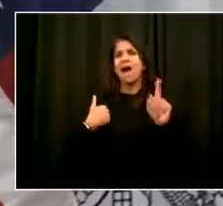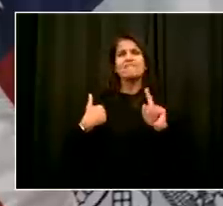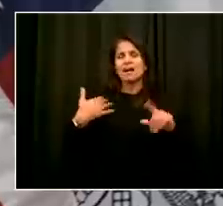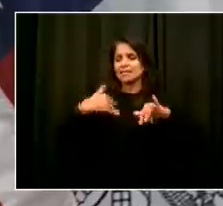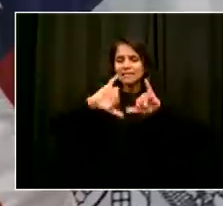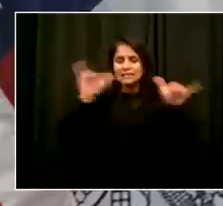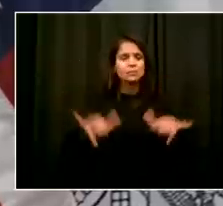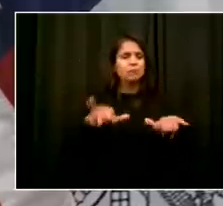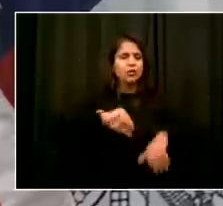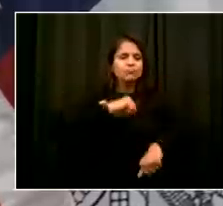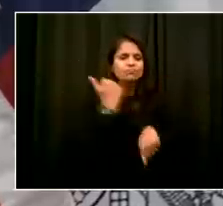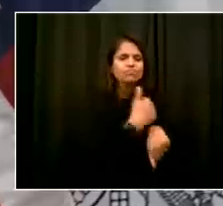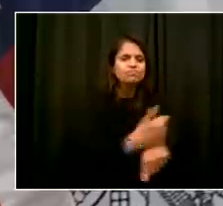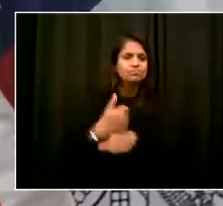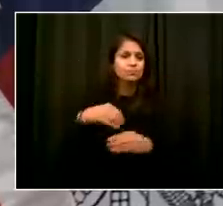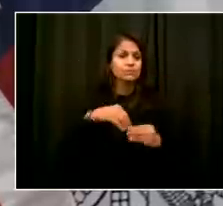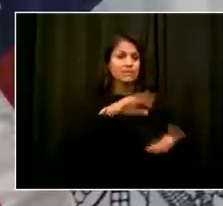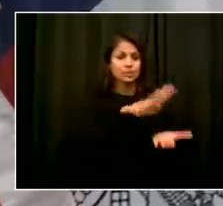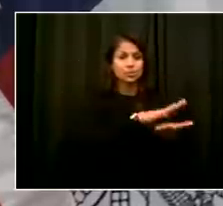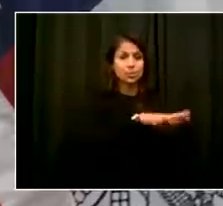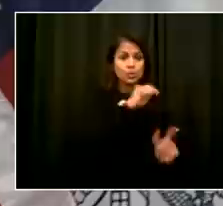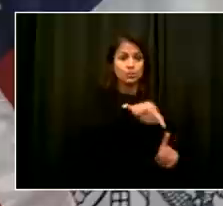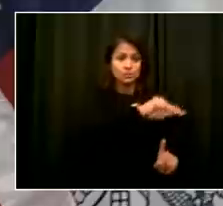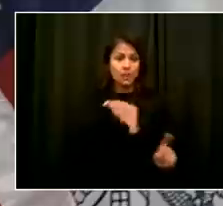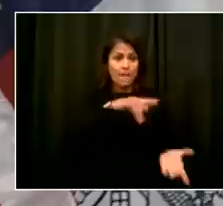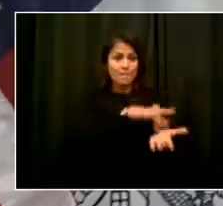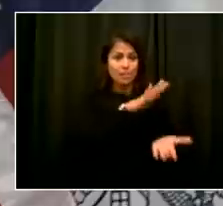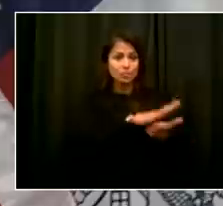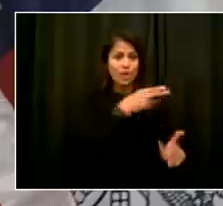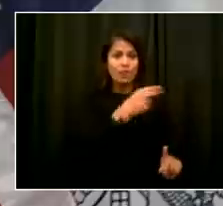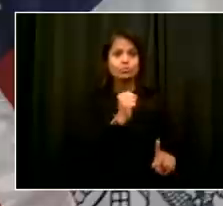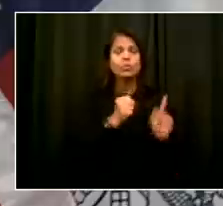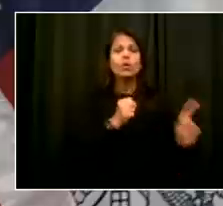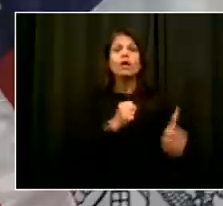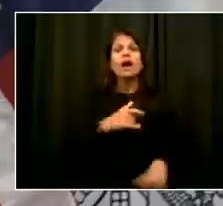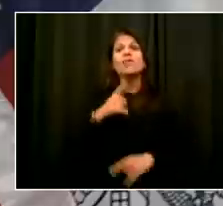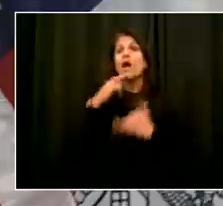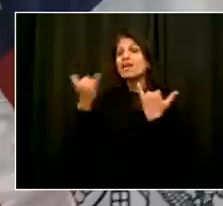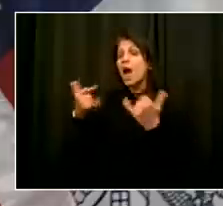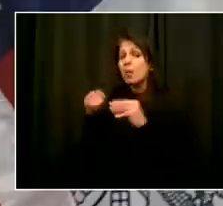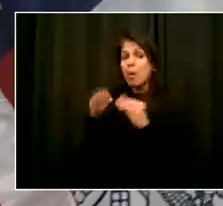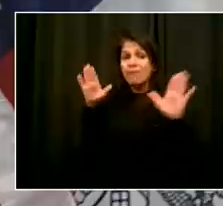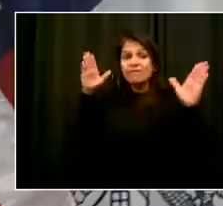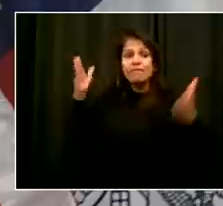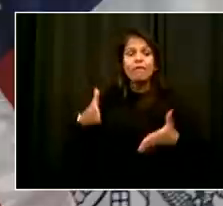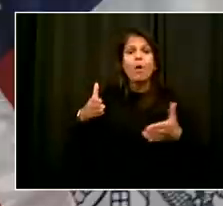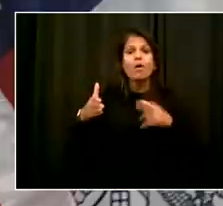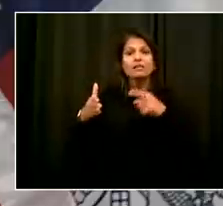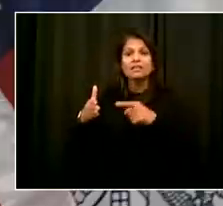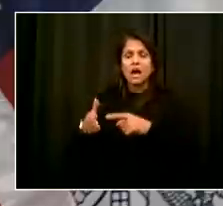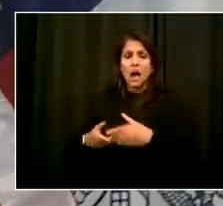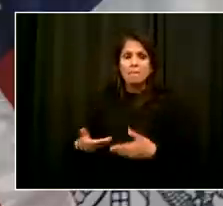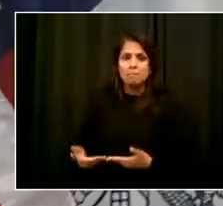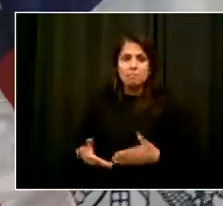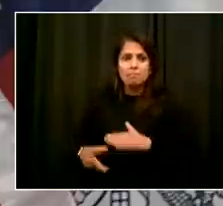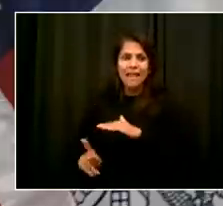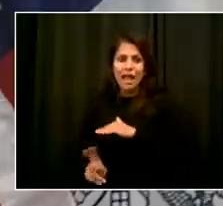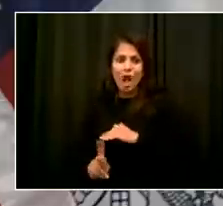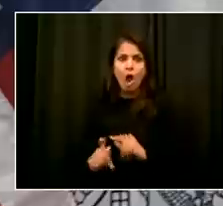75, pre-K, 3K, and K to 5, and then we can build out to middle school next, and then eventually to high school as well. Go ahead, Ravine.